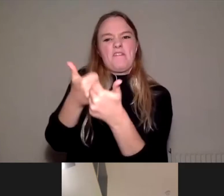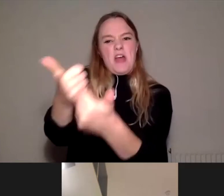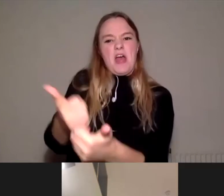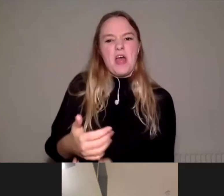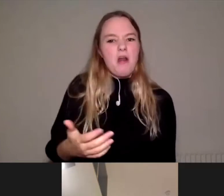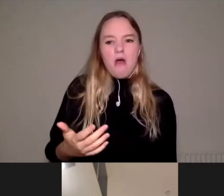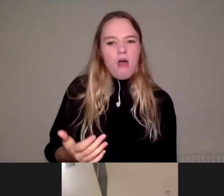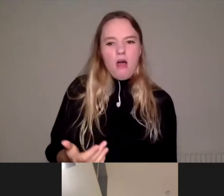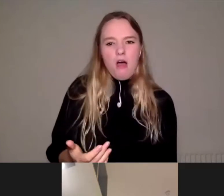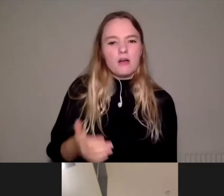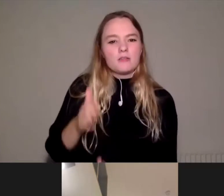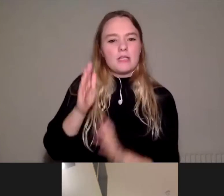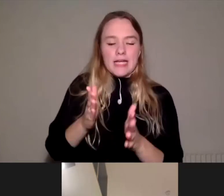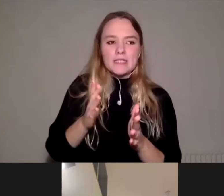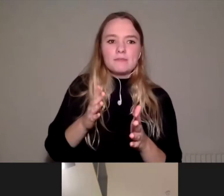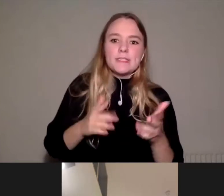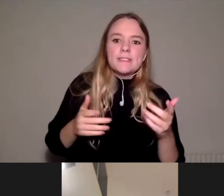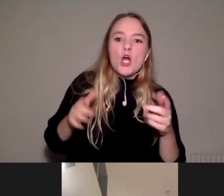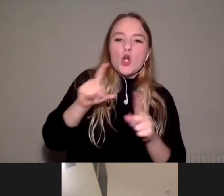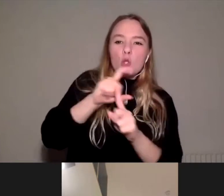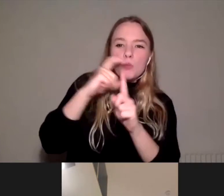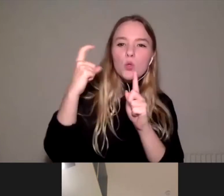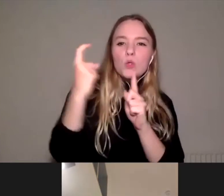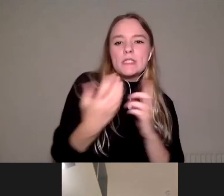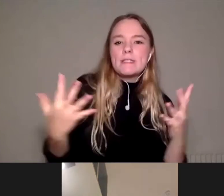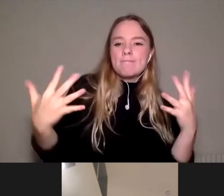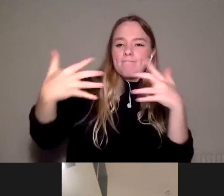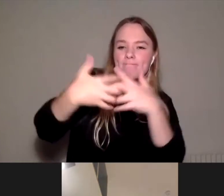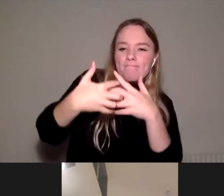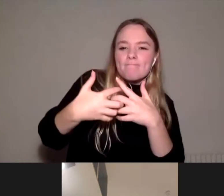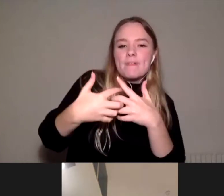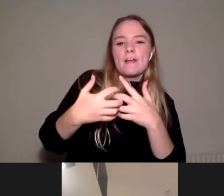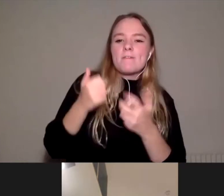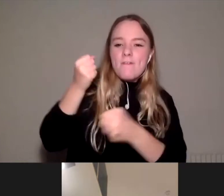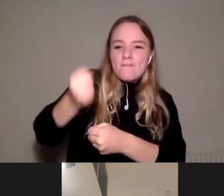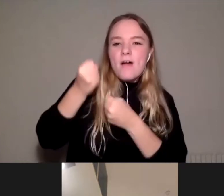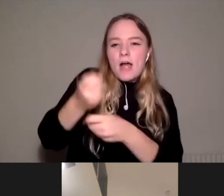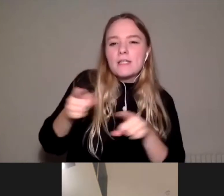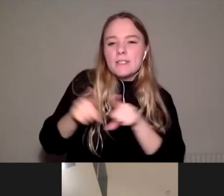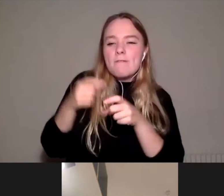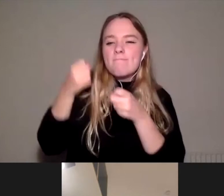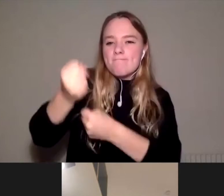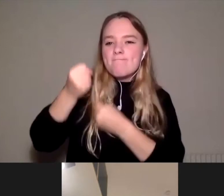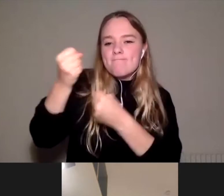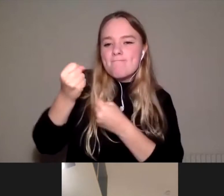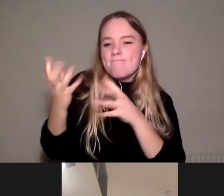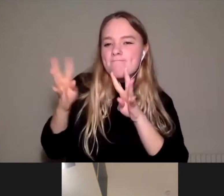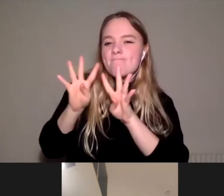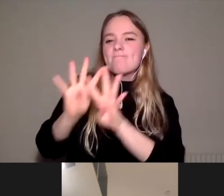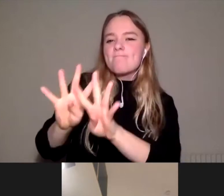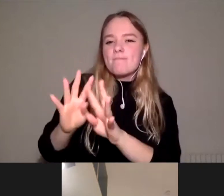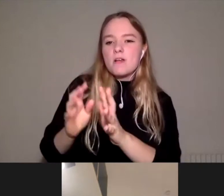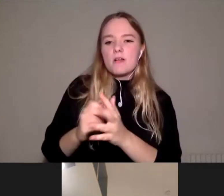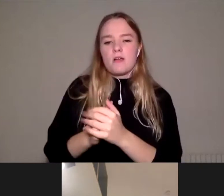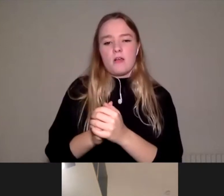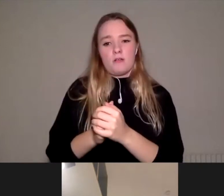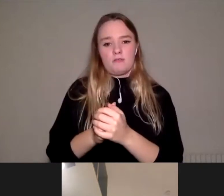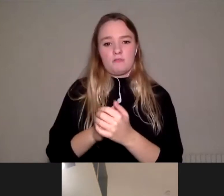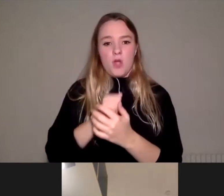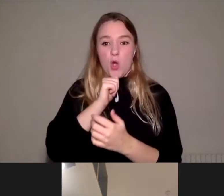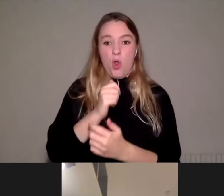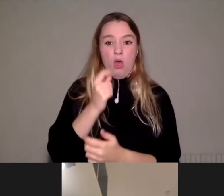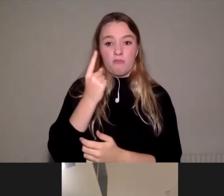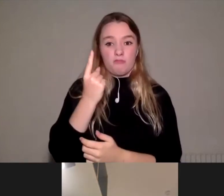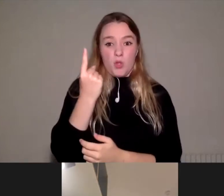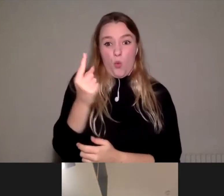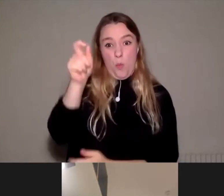to be different communities coming together because we're all fighting the same fight at the end of the day. It's not just